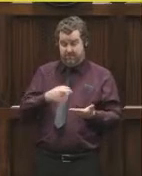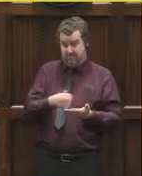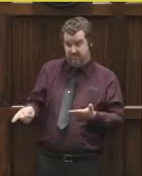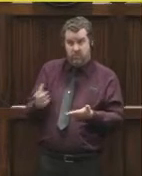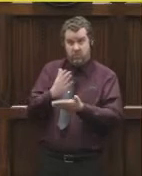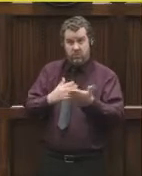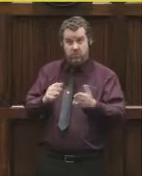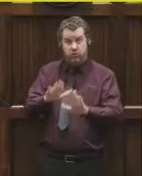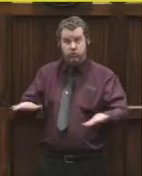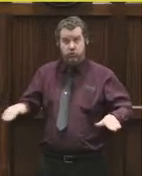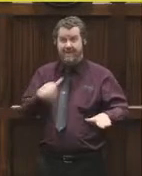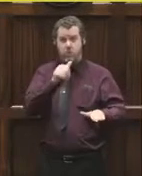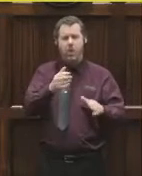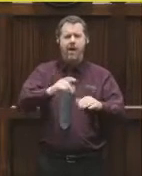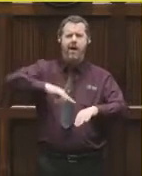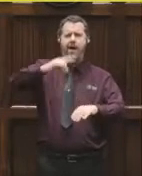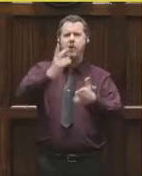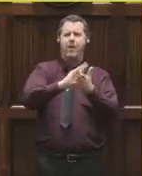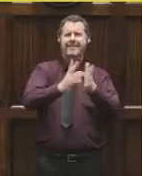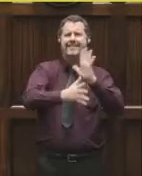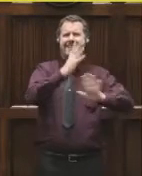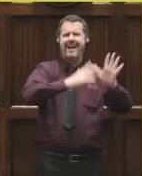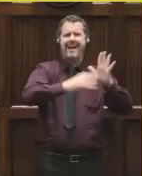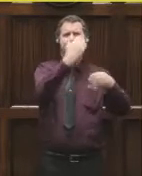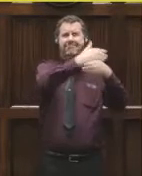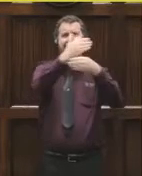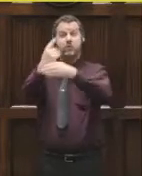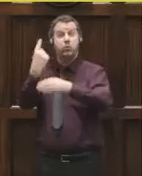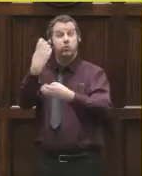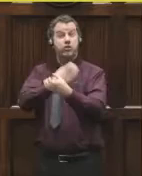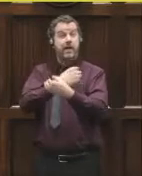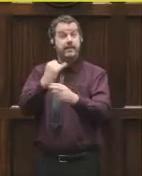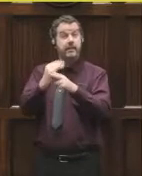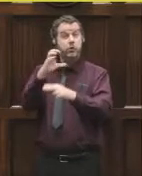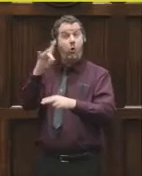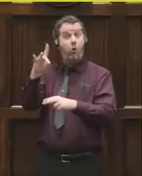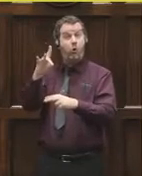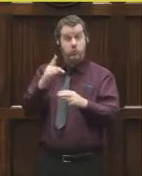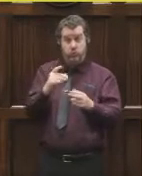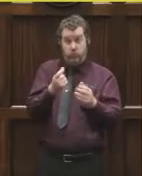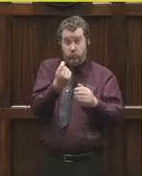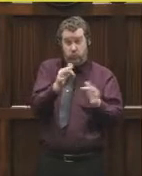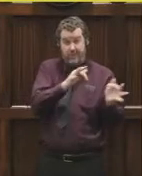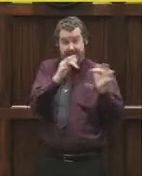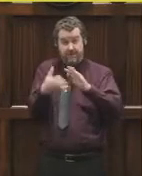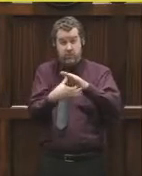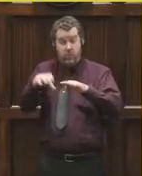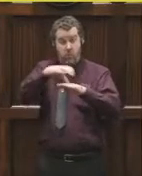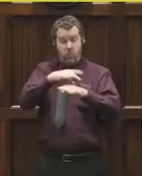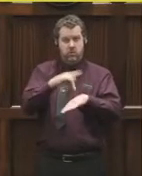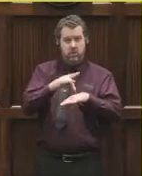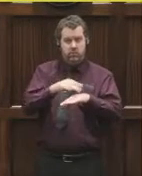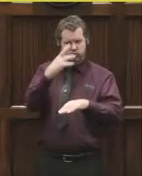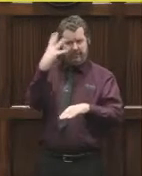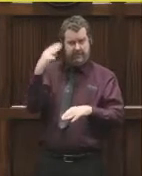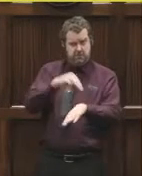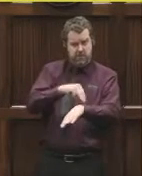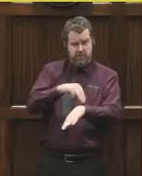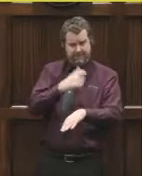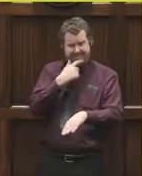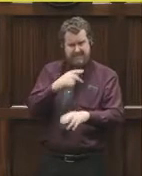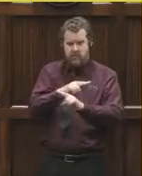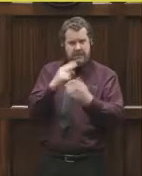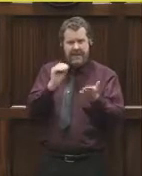risk never reaching the full potential. One child in Cork, soon after being born, doctors realised there was a problem. He didn't have the vital